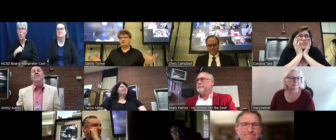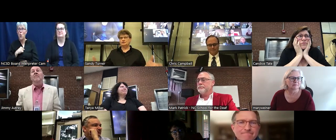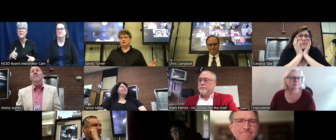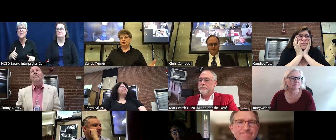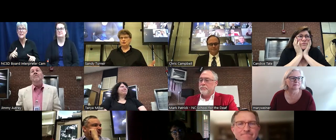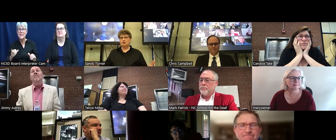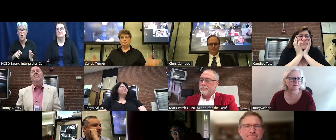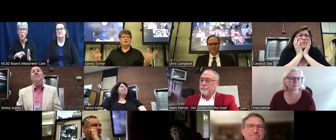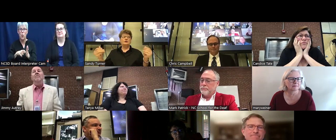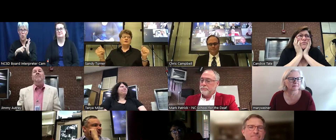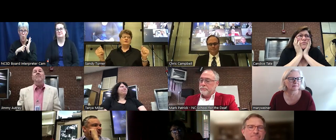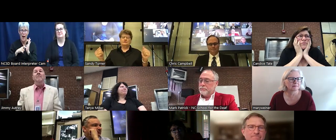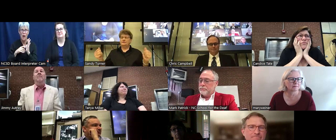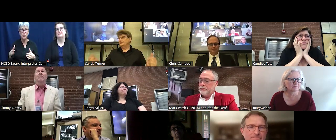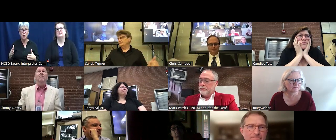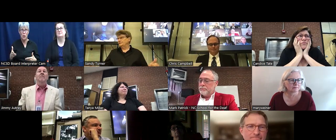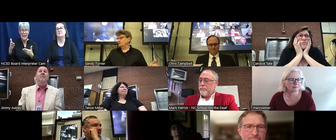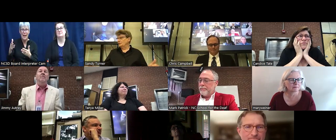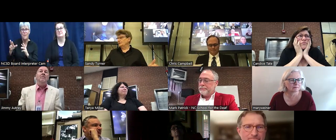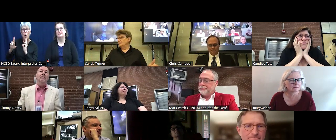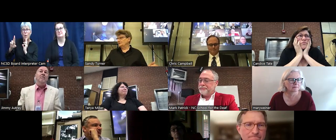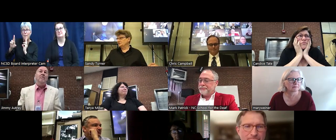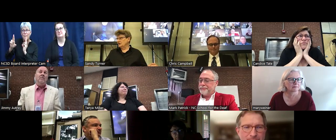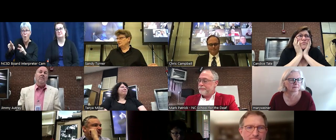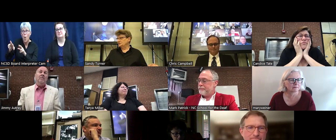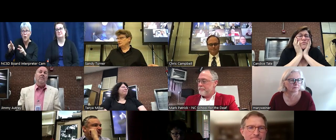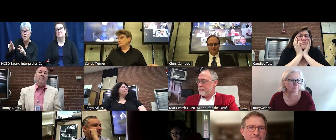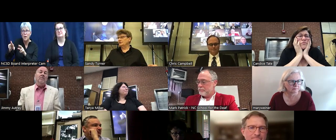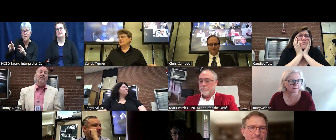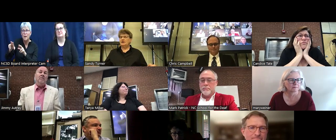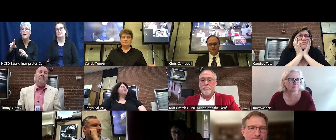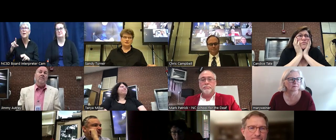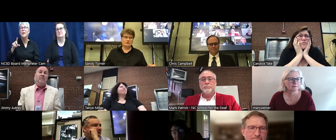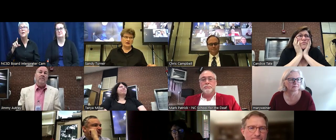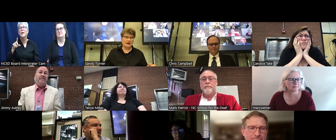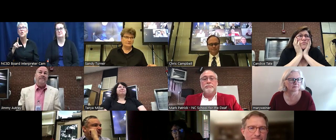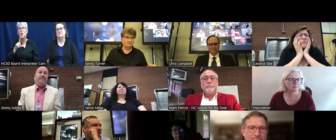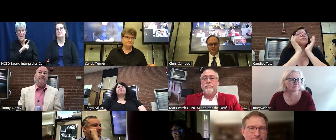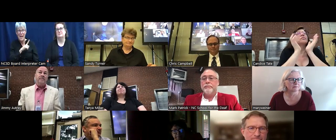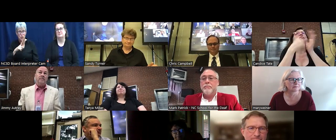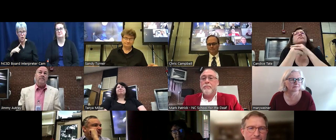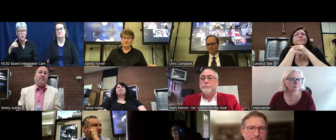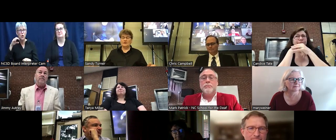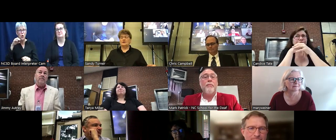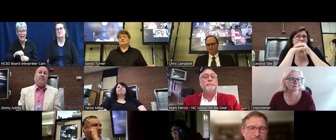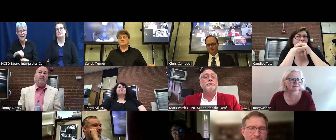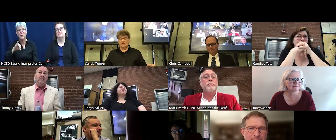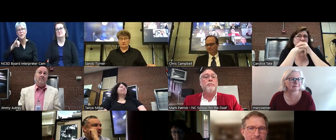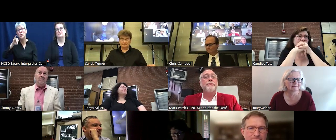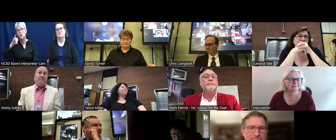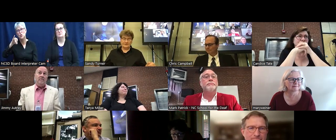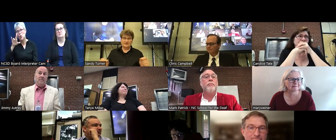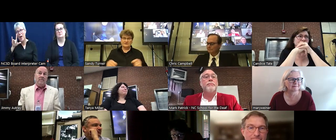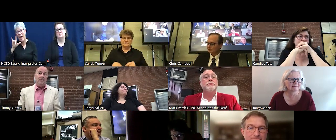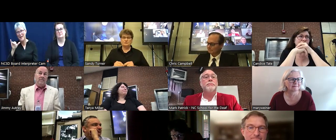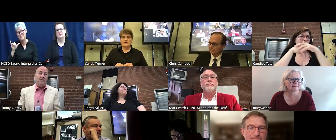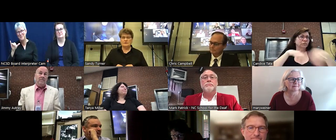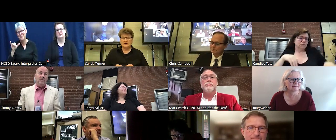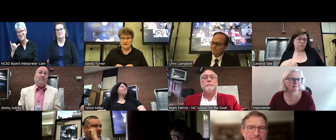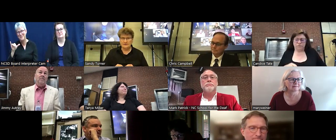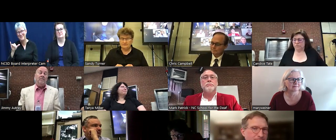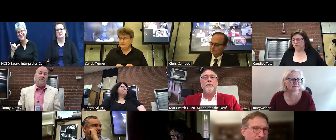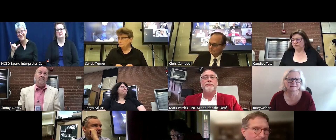report to the joint legislature in July. So this is